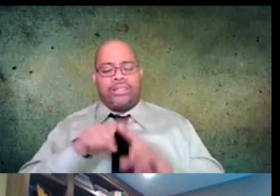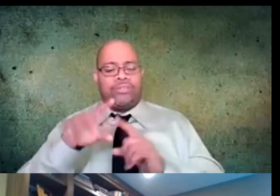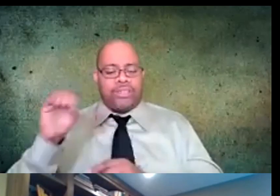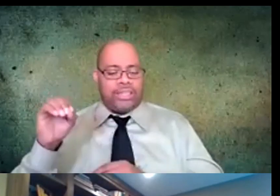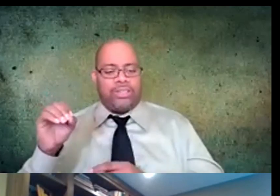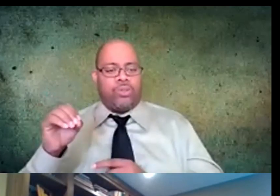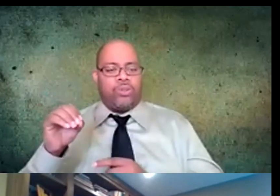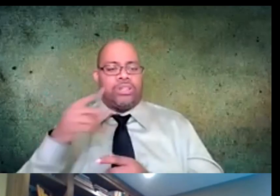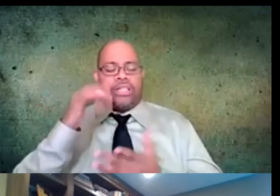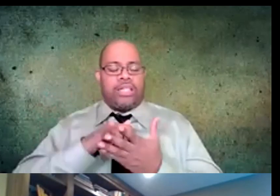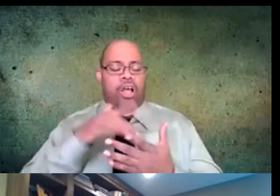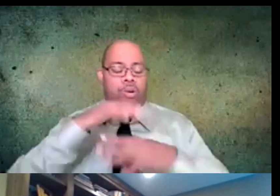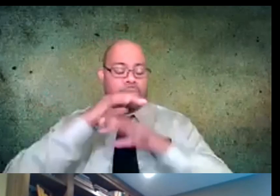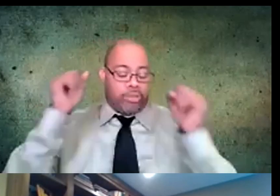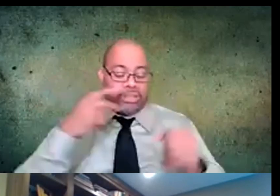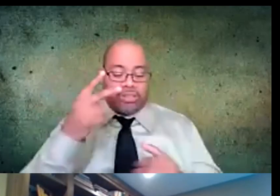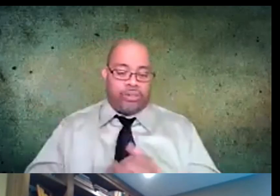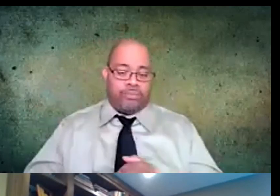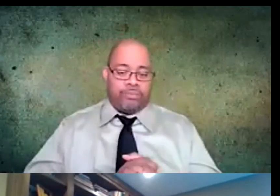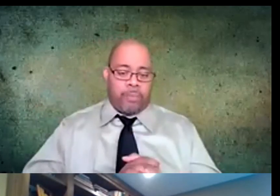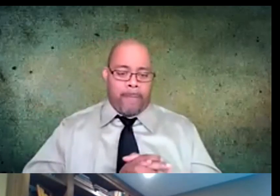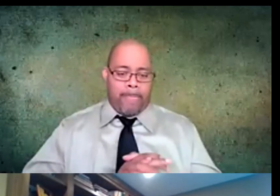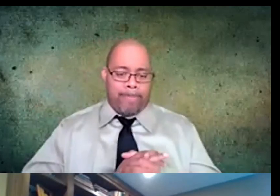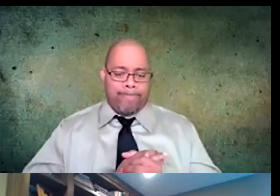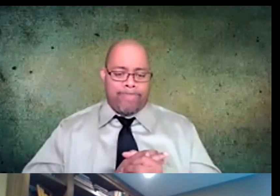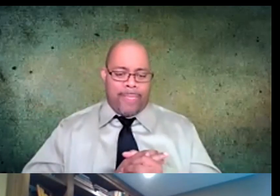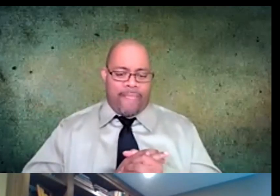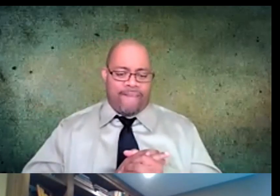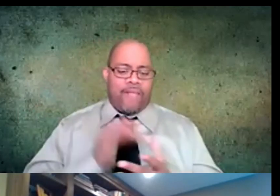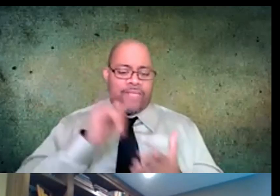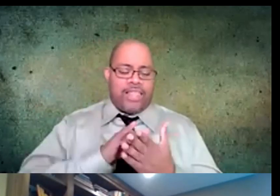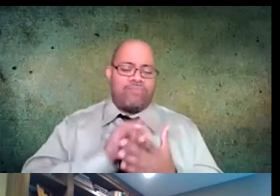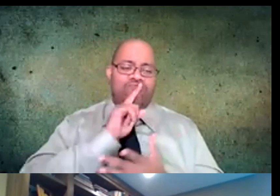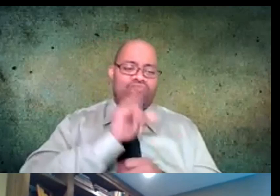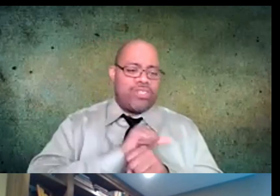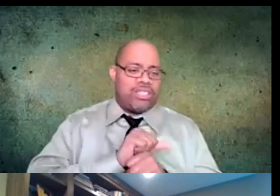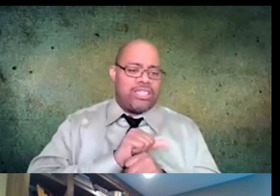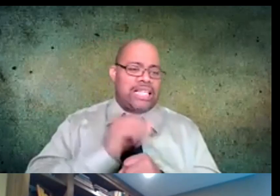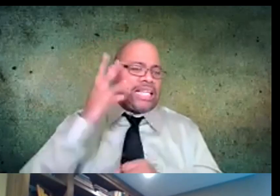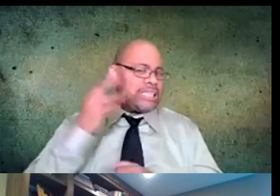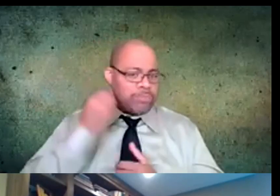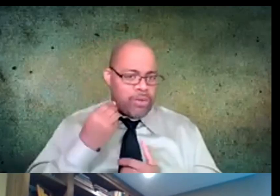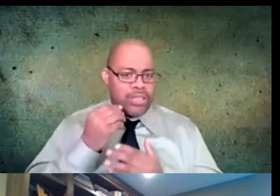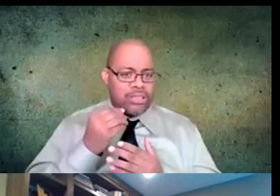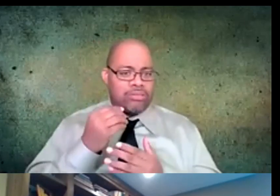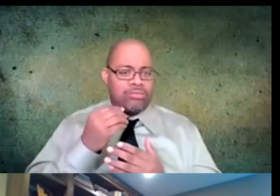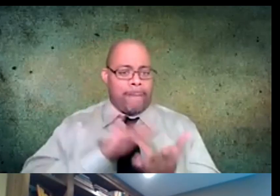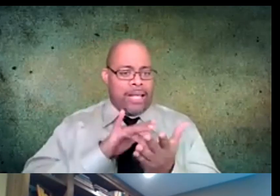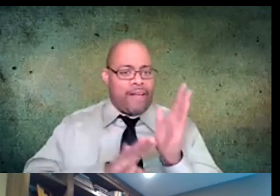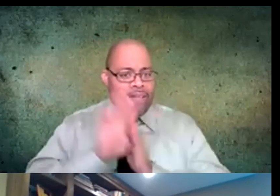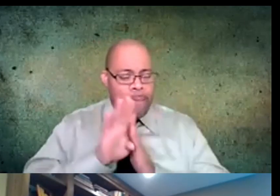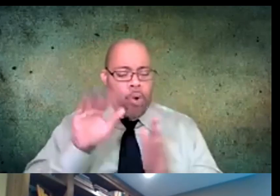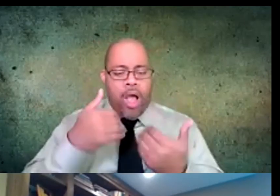actually saw as our president. So these are a group extremely experienced drug developer, and they have all launched